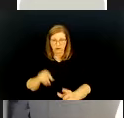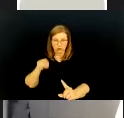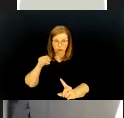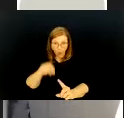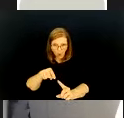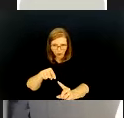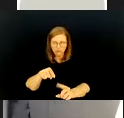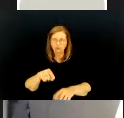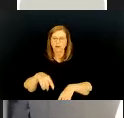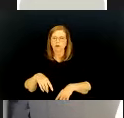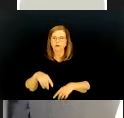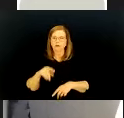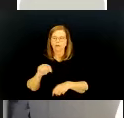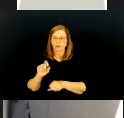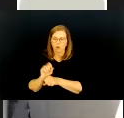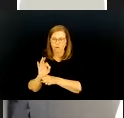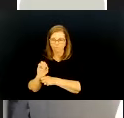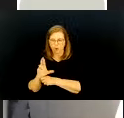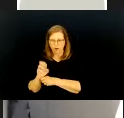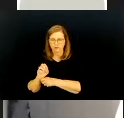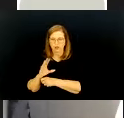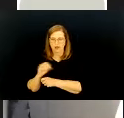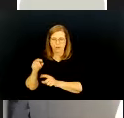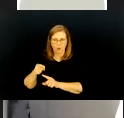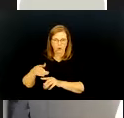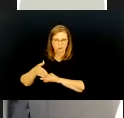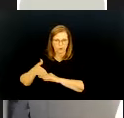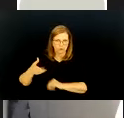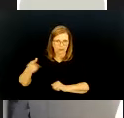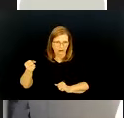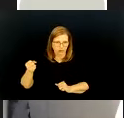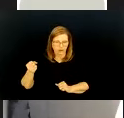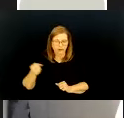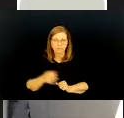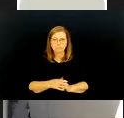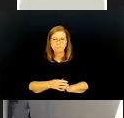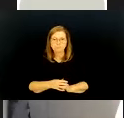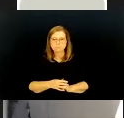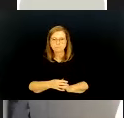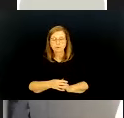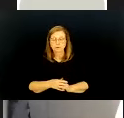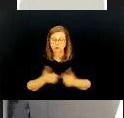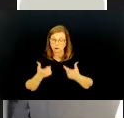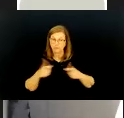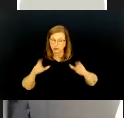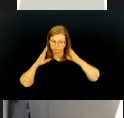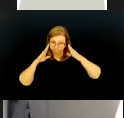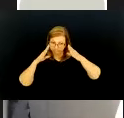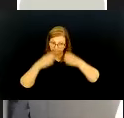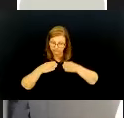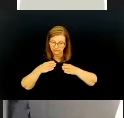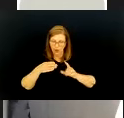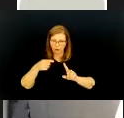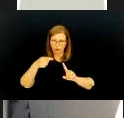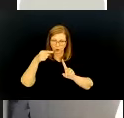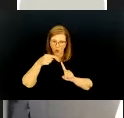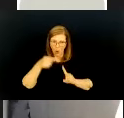post-secondary and workforce goals. So there is, you know, a big focus on goal planning